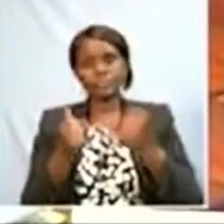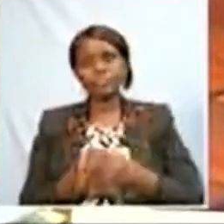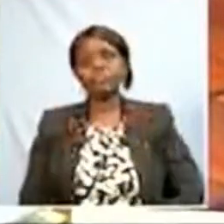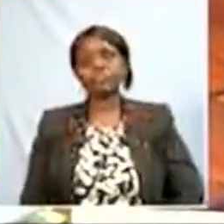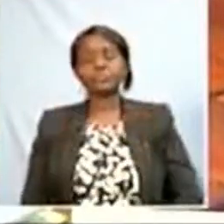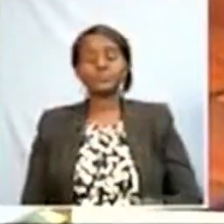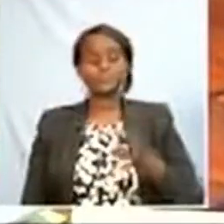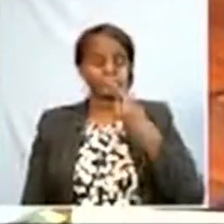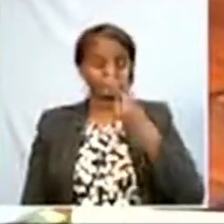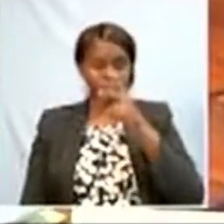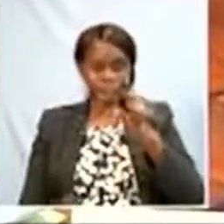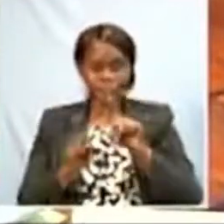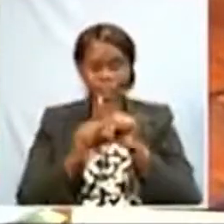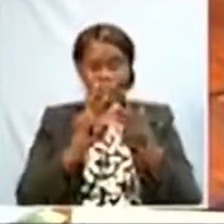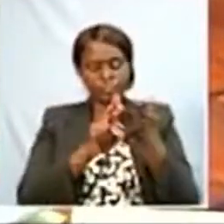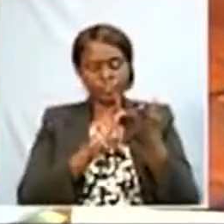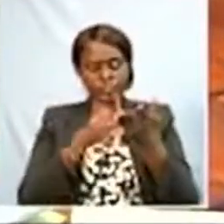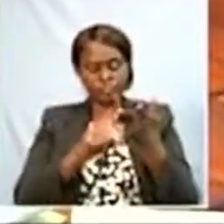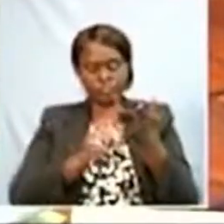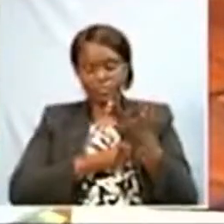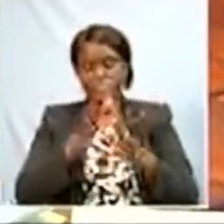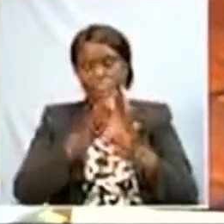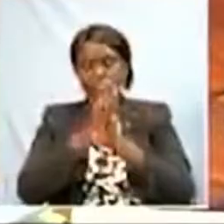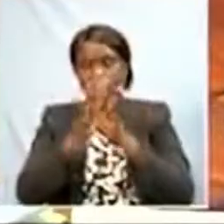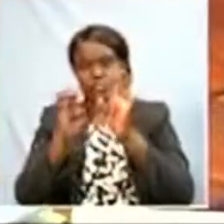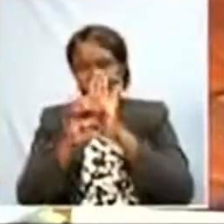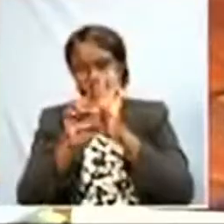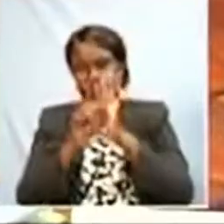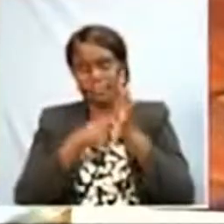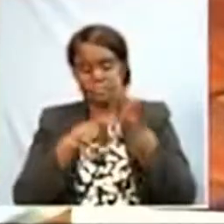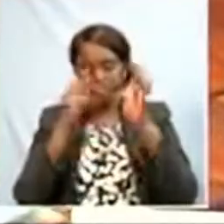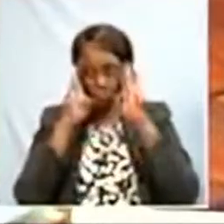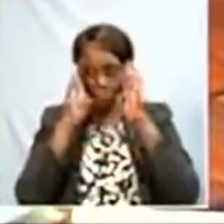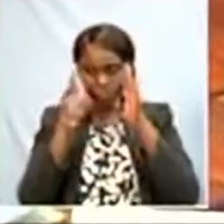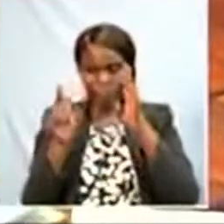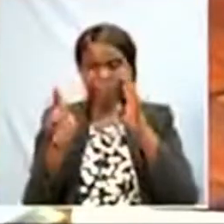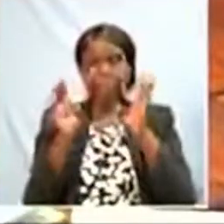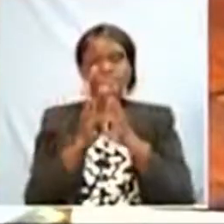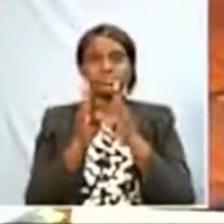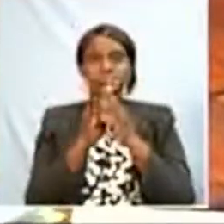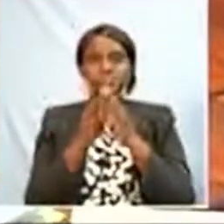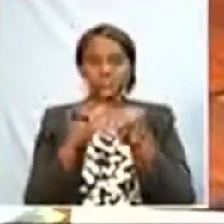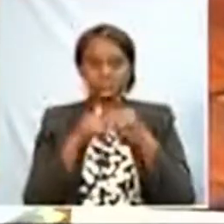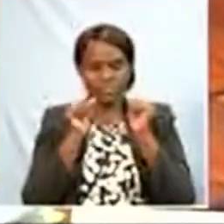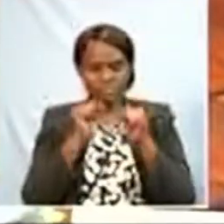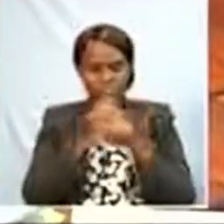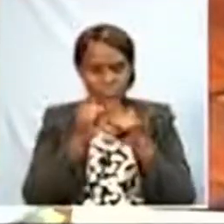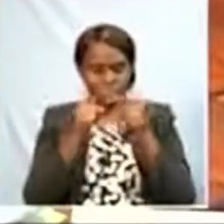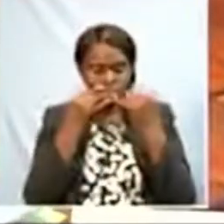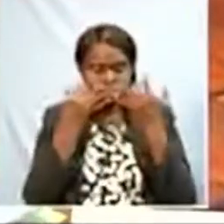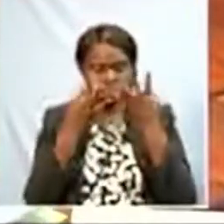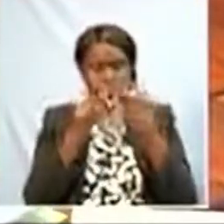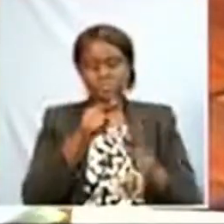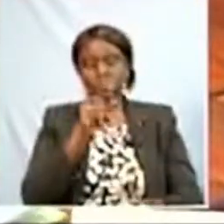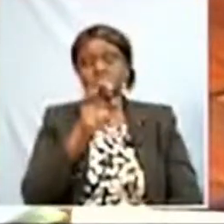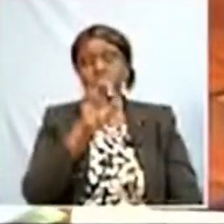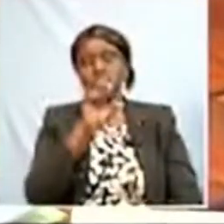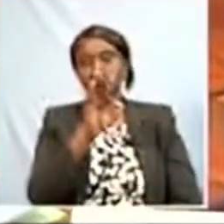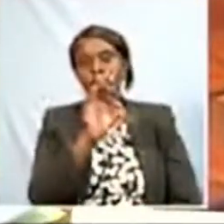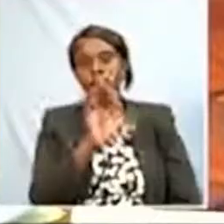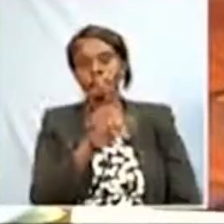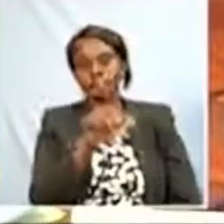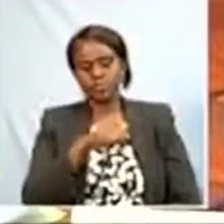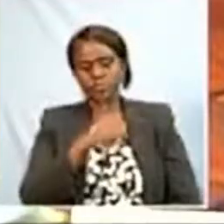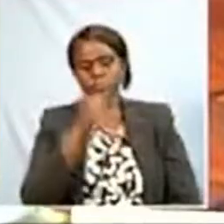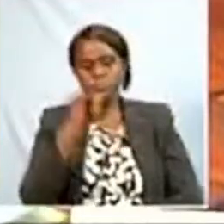you look at the same minutes that we are referring to, I think I attended that meeting so that we could just convince the CDFC so that